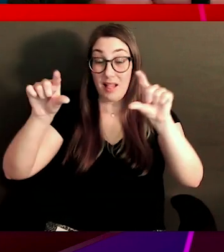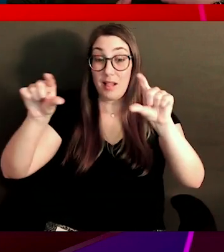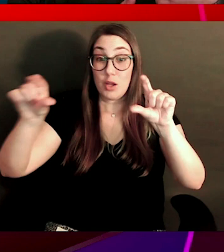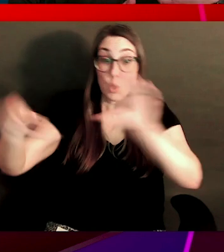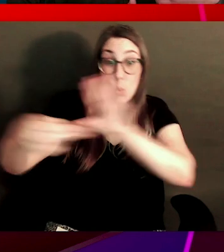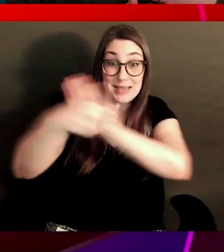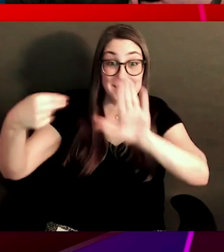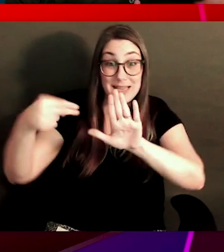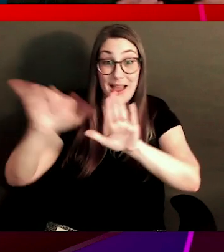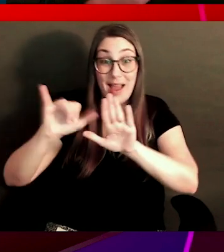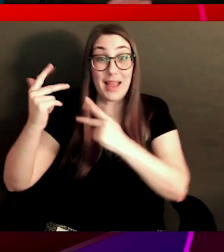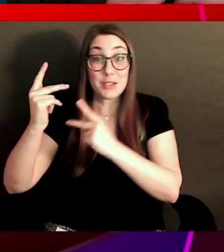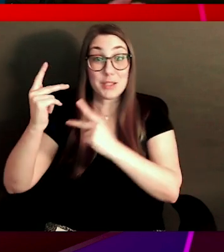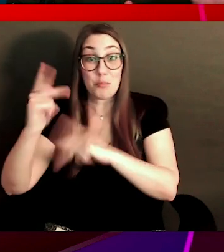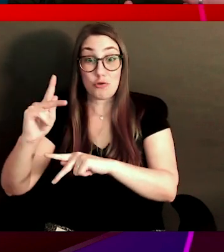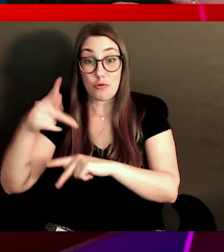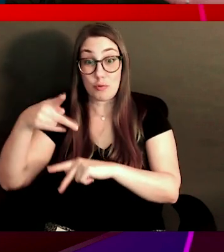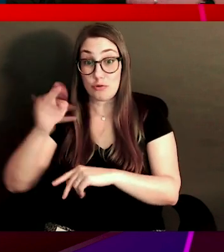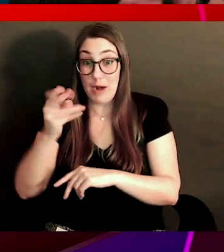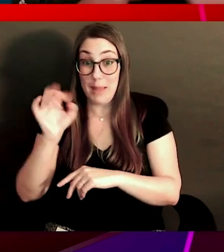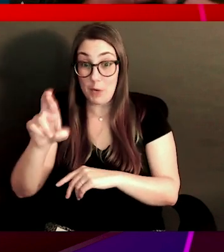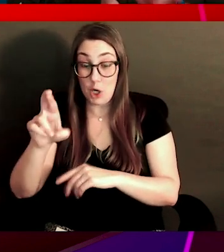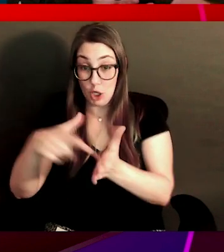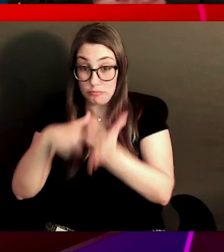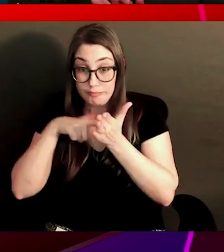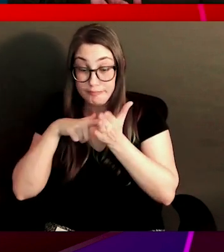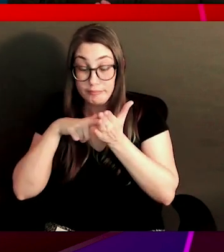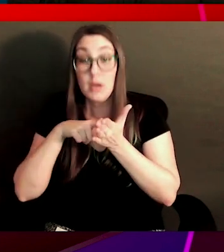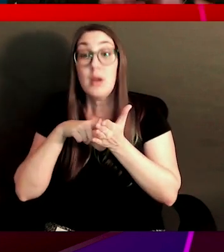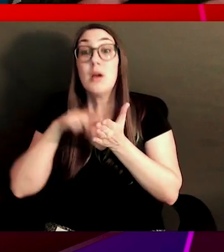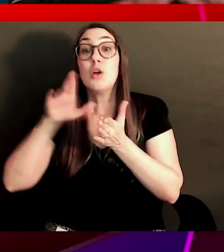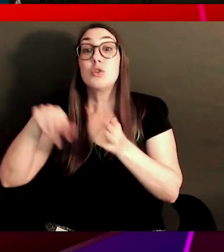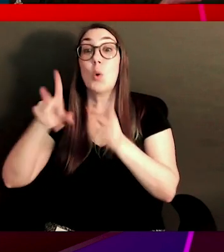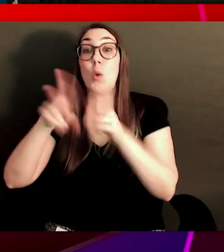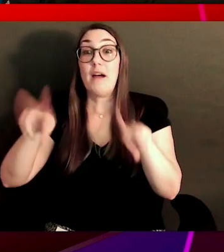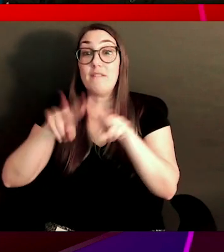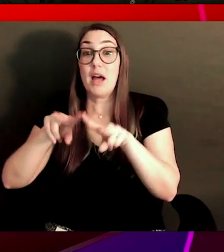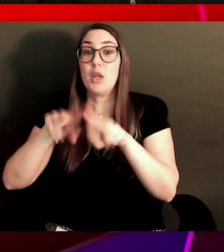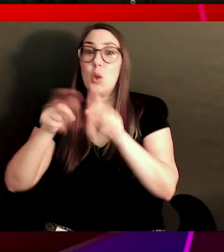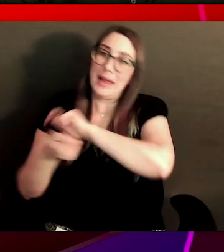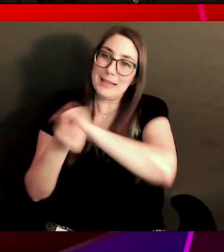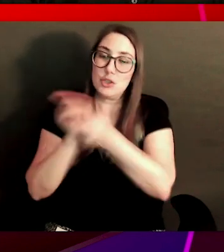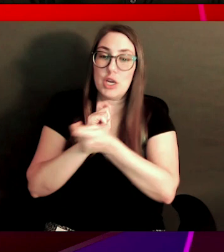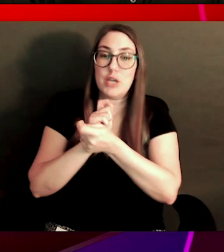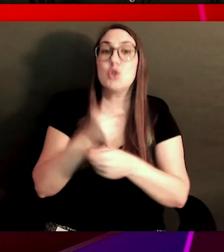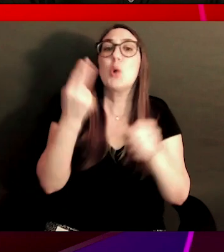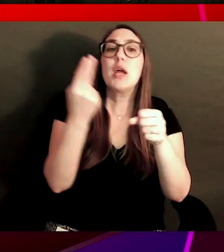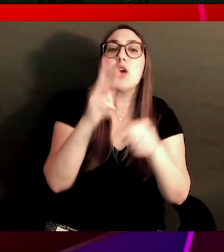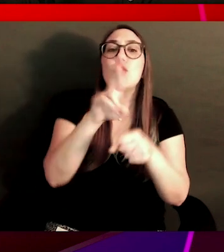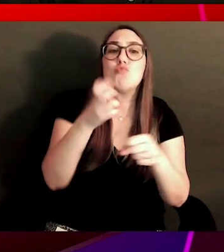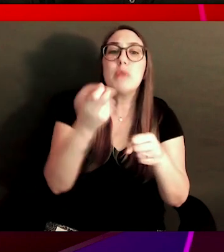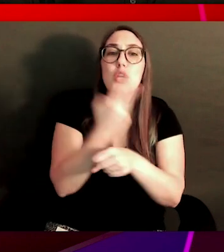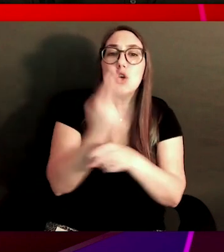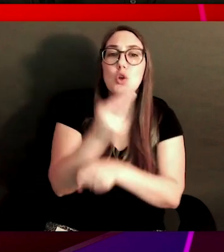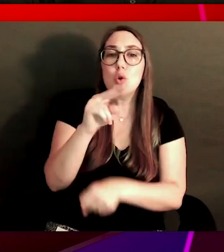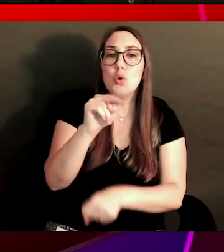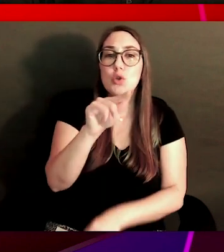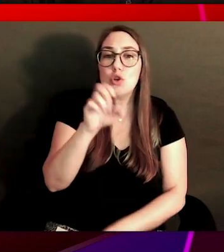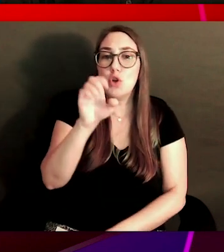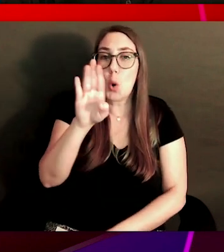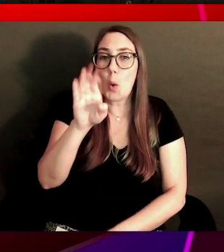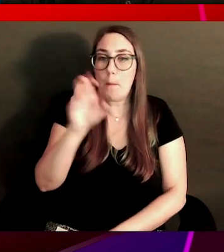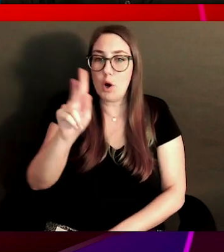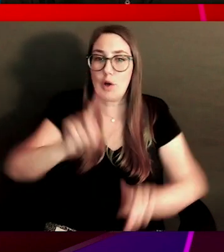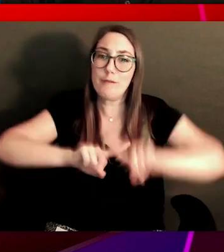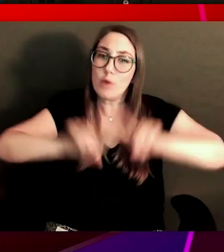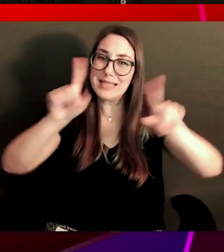build the notebook job, I can actually change that value. So I can reuse the same notebook for different tasks. Wonderful. To run